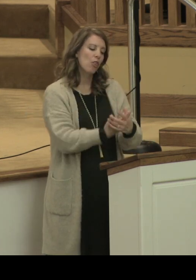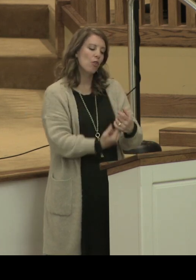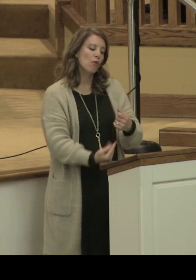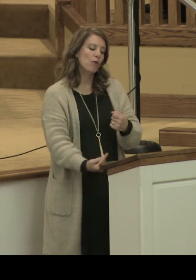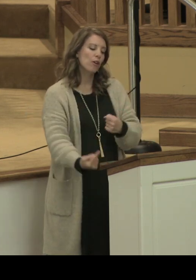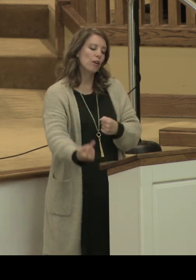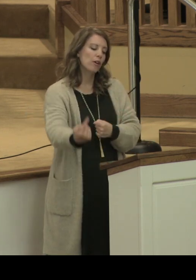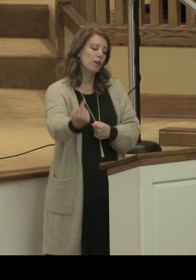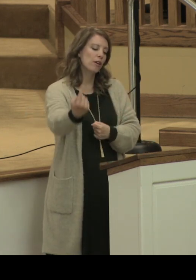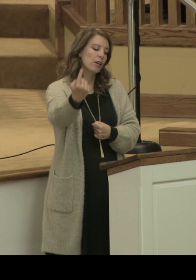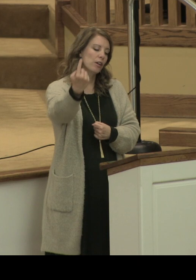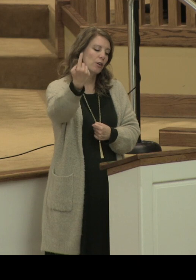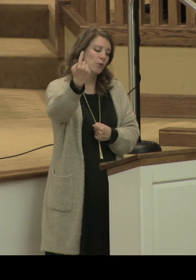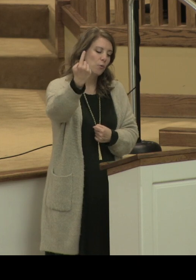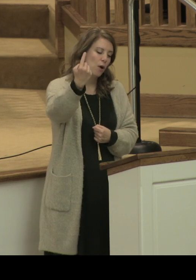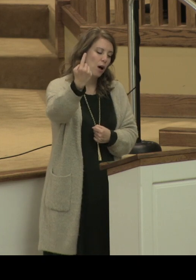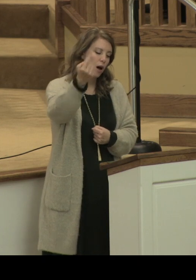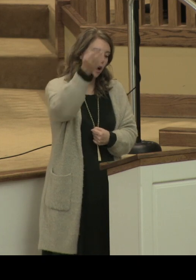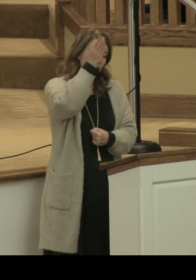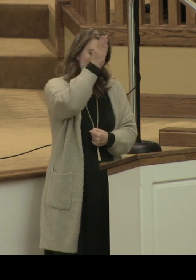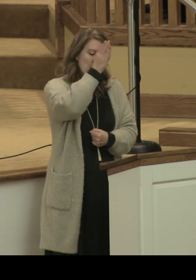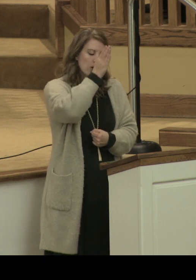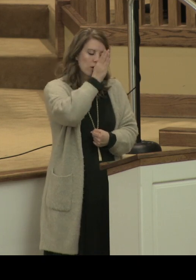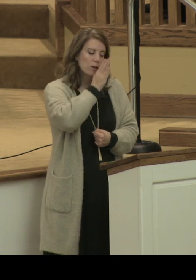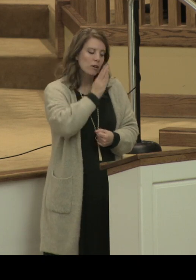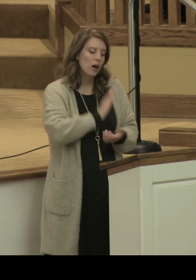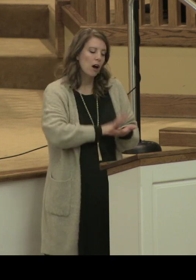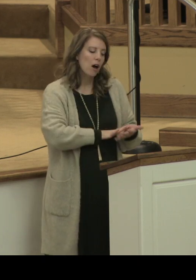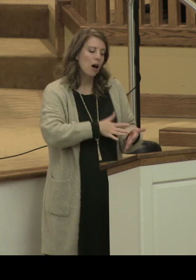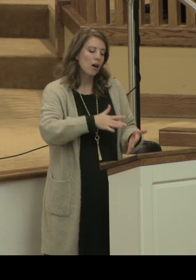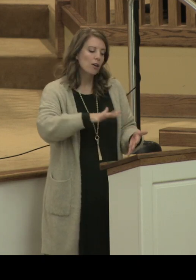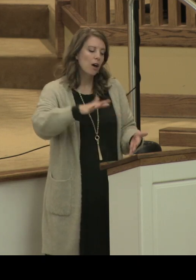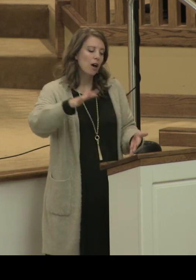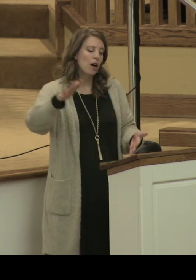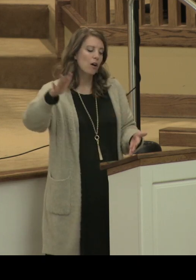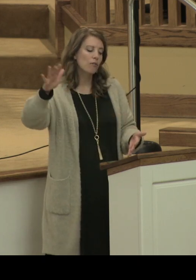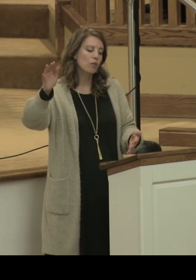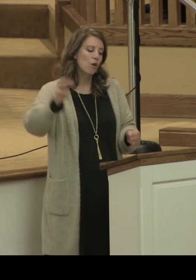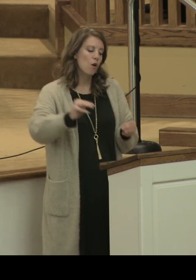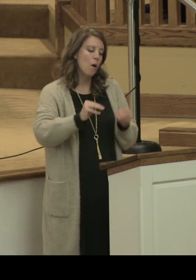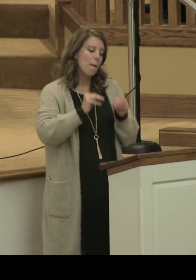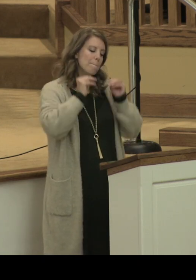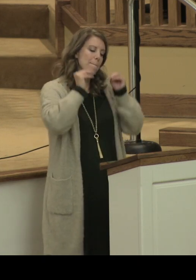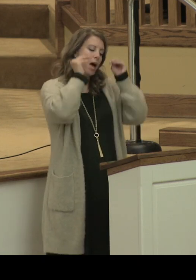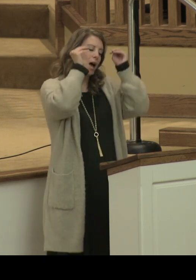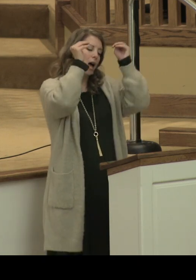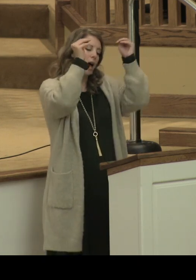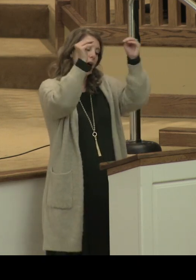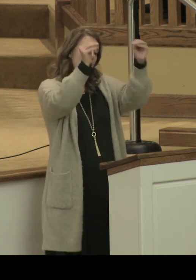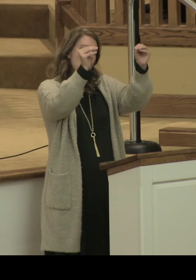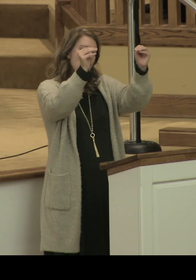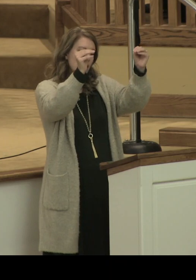Spirit, three in one. God of glory,